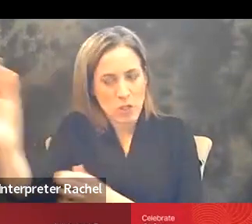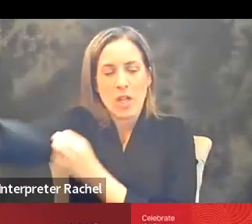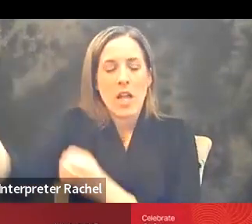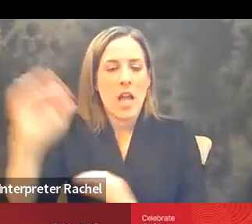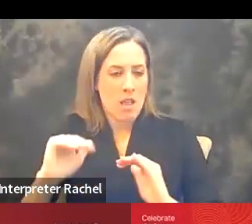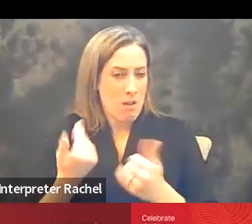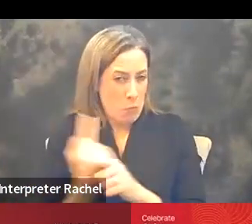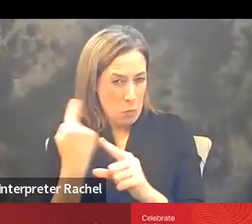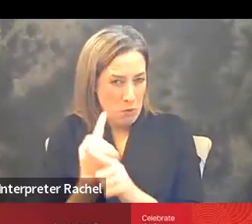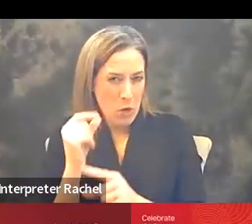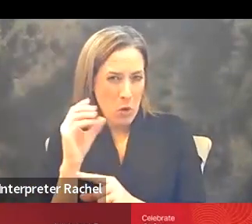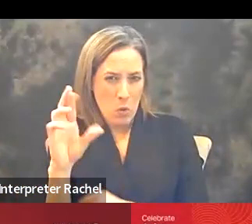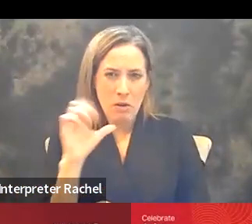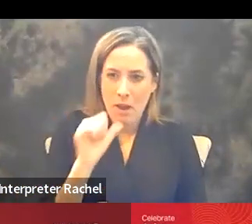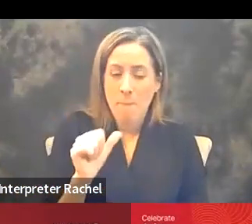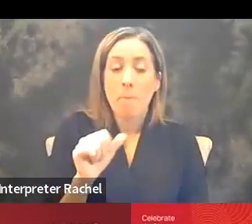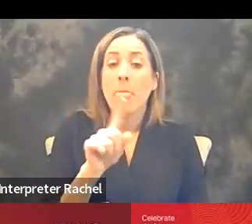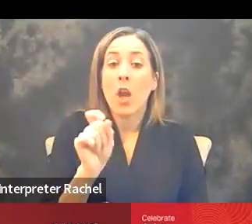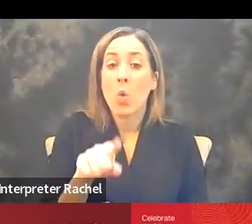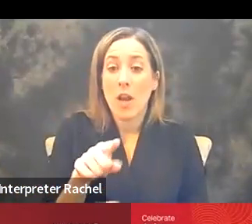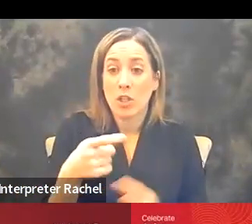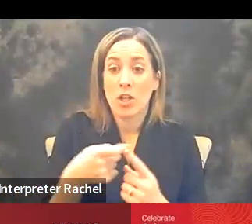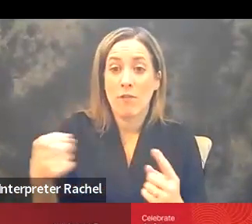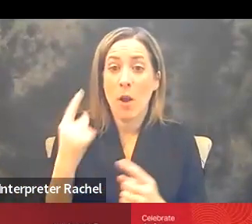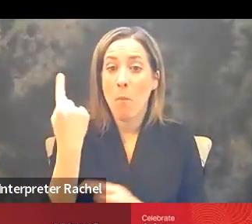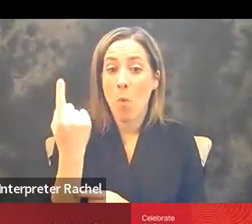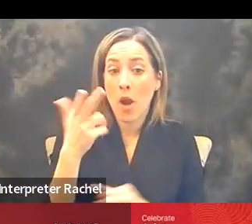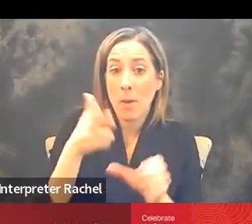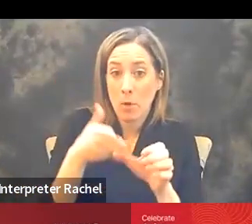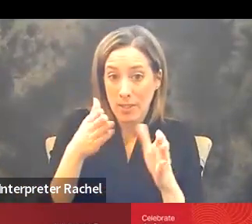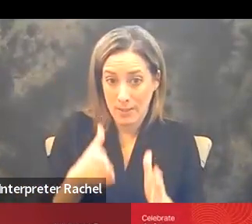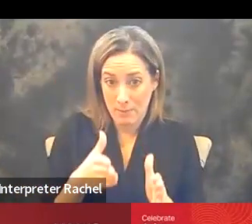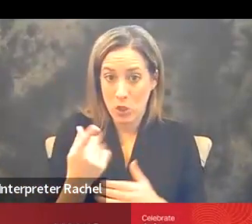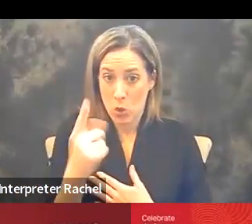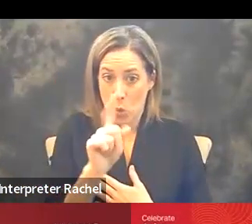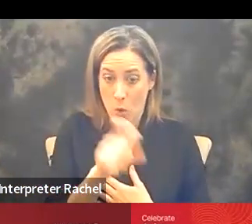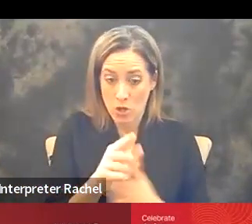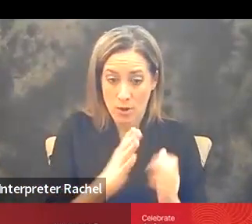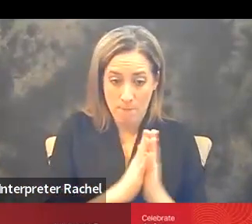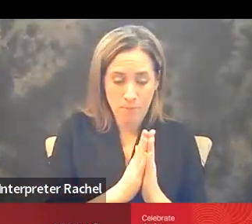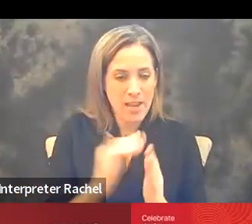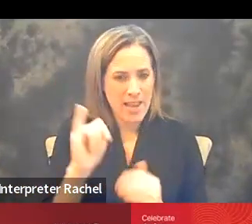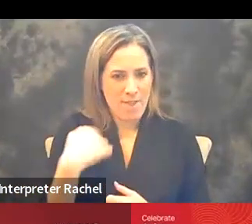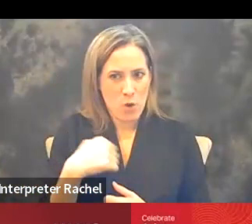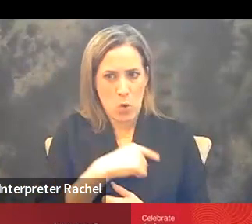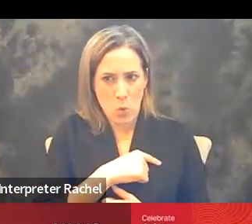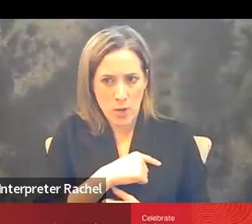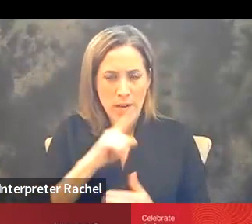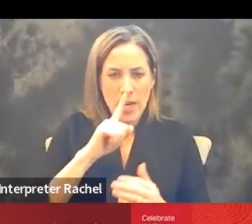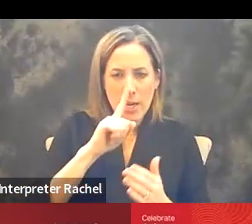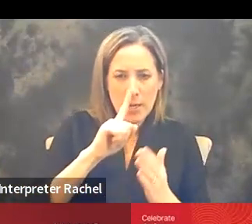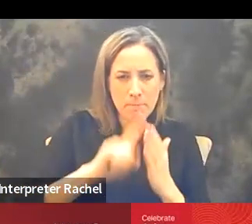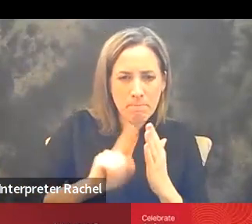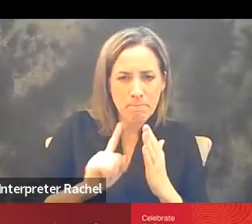is or not. We actually have a question that came in from one of our participants about whether or not we have explored audio recordings for